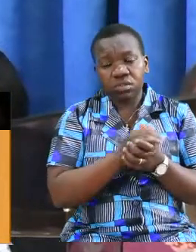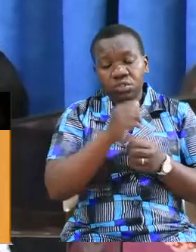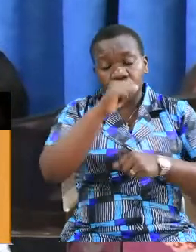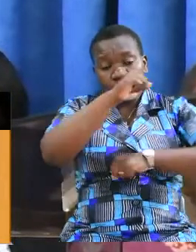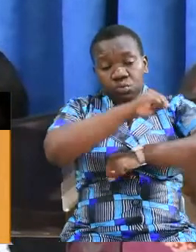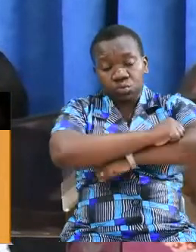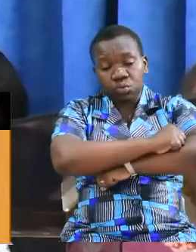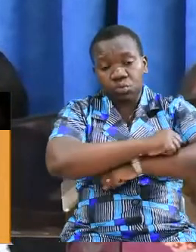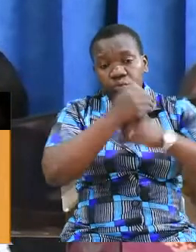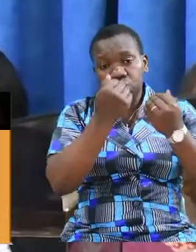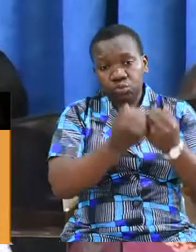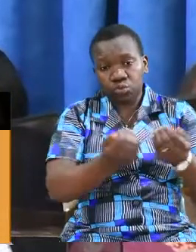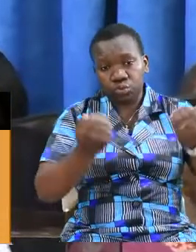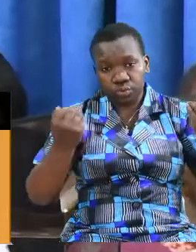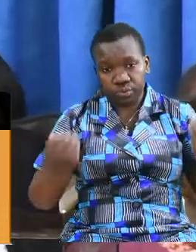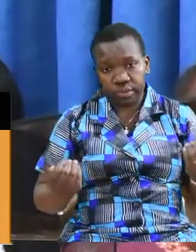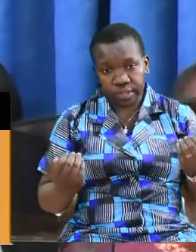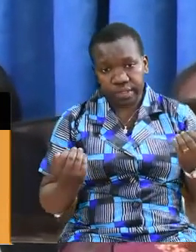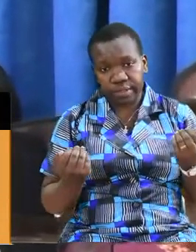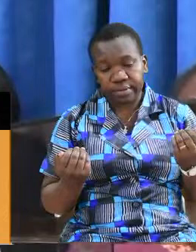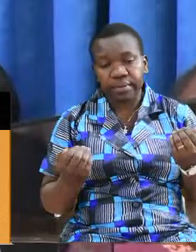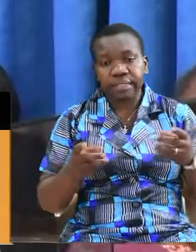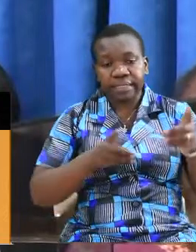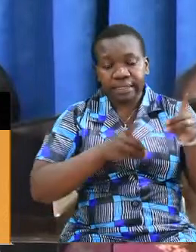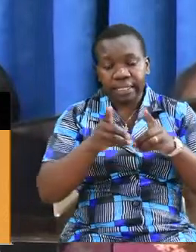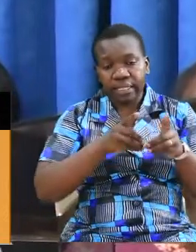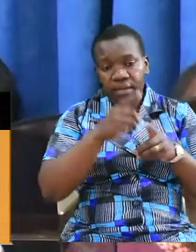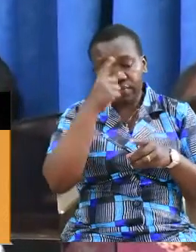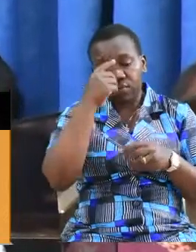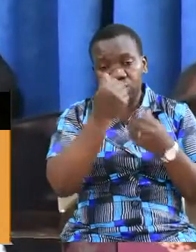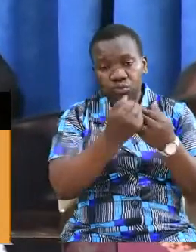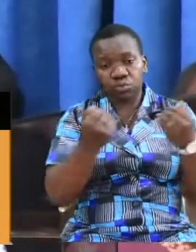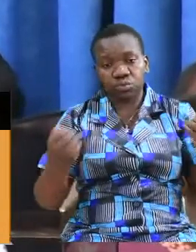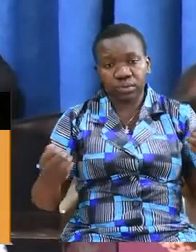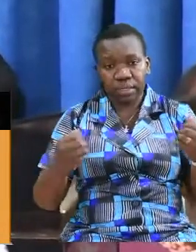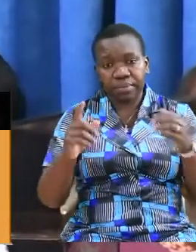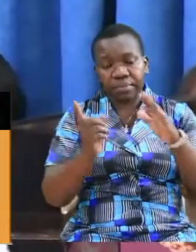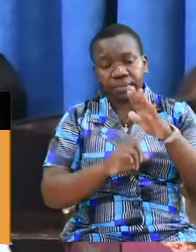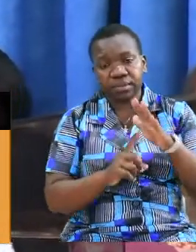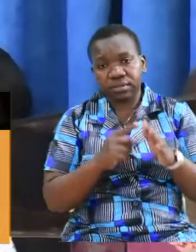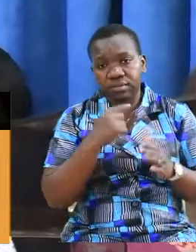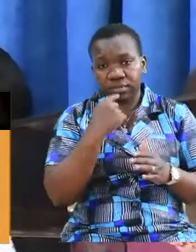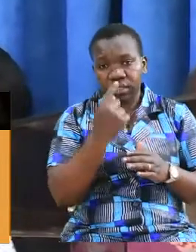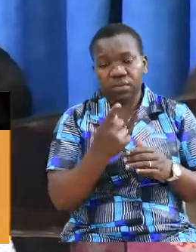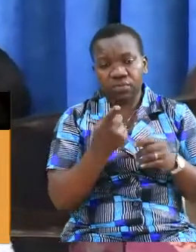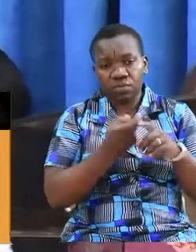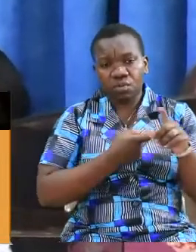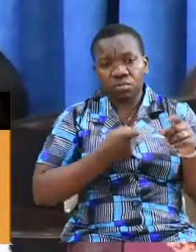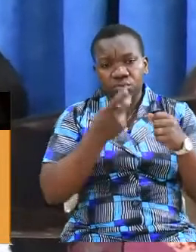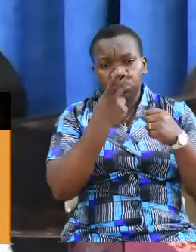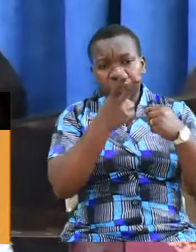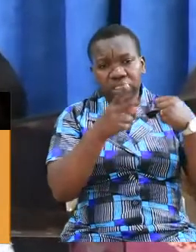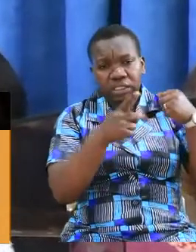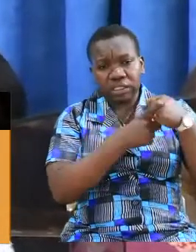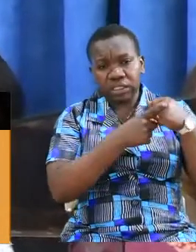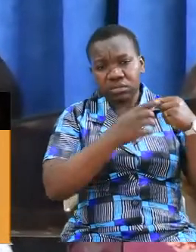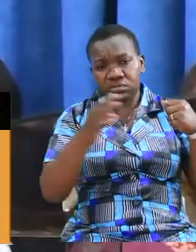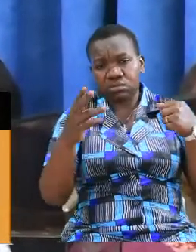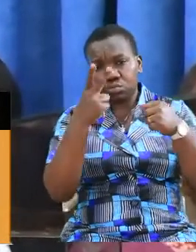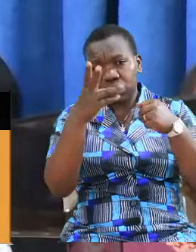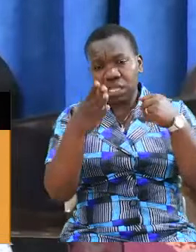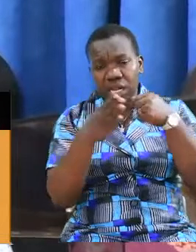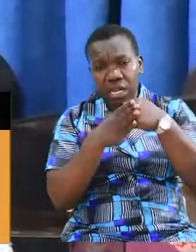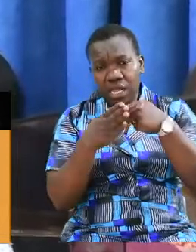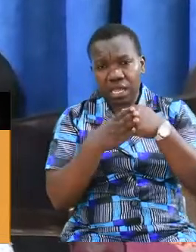organized by the Director of Children Ministry starting from 26th to 29th of April at